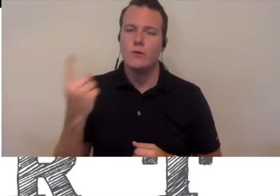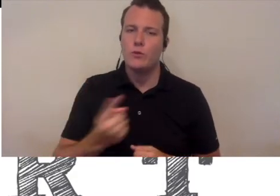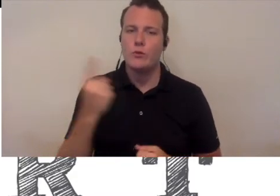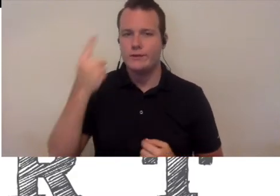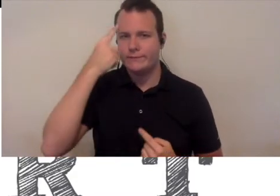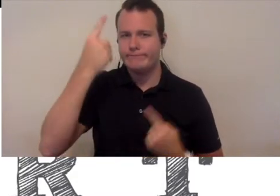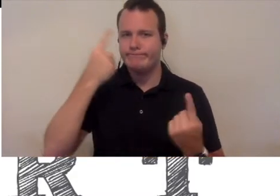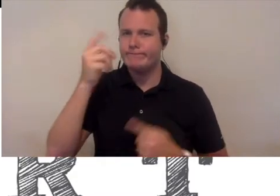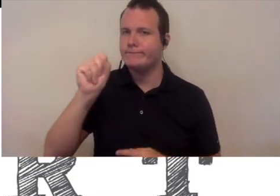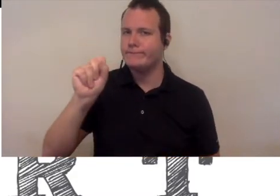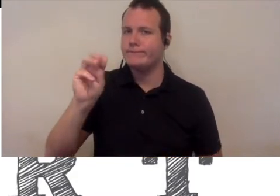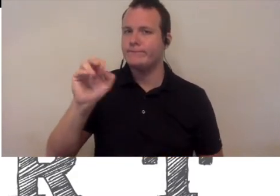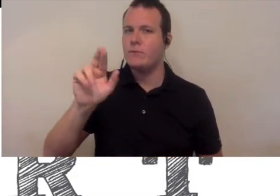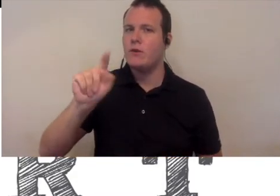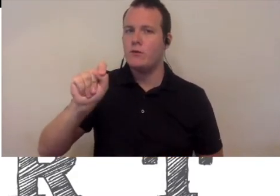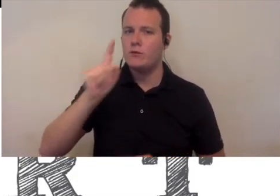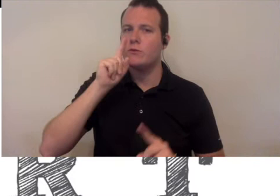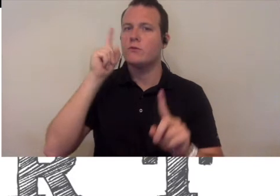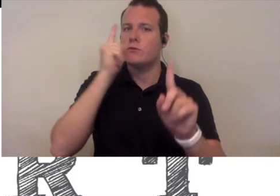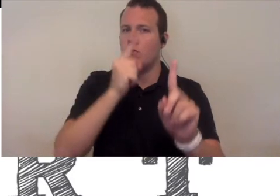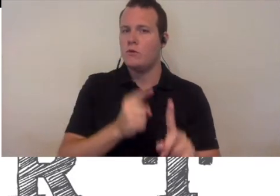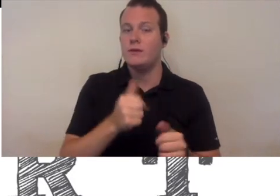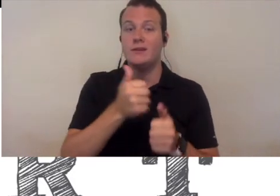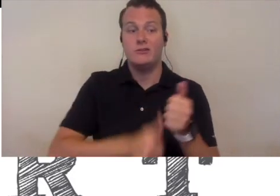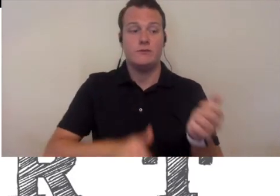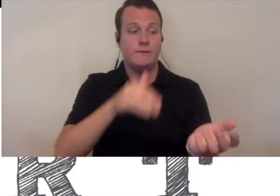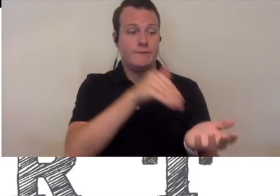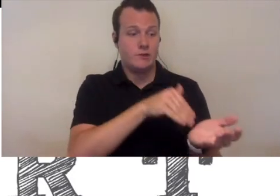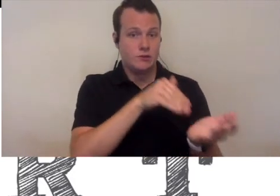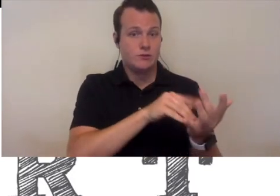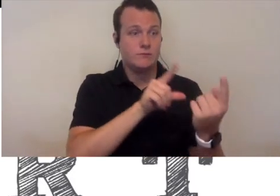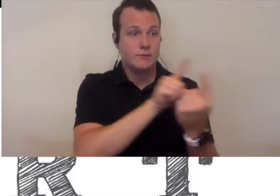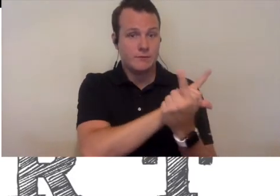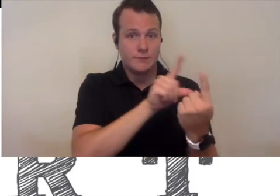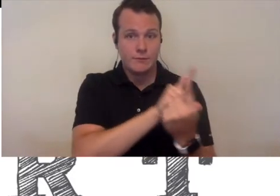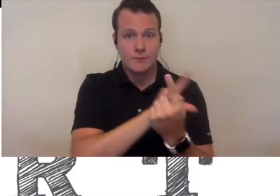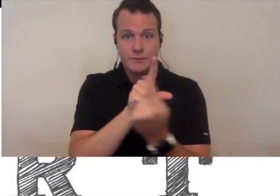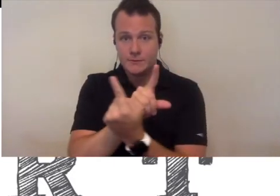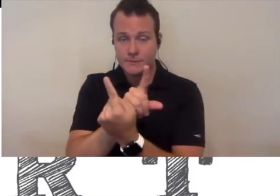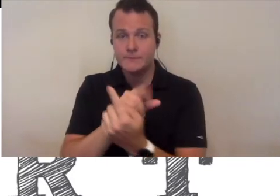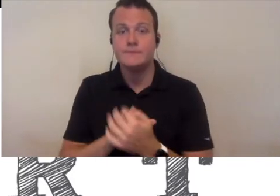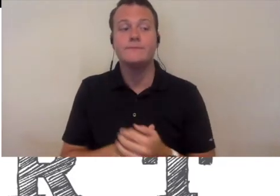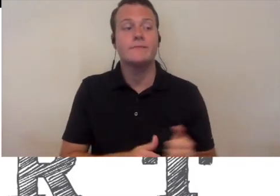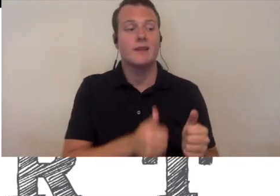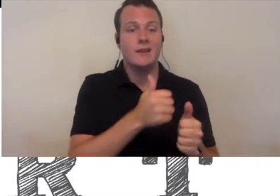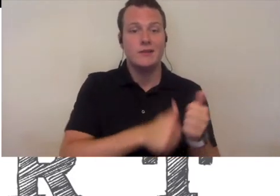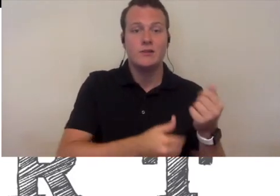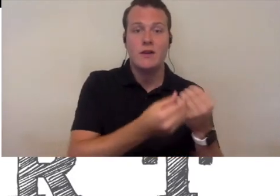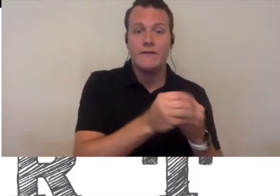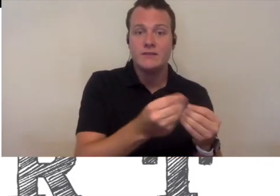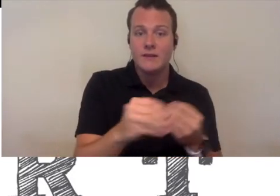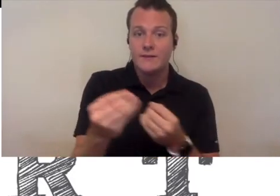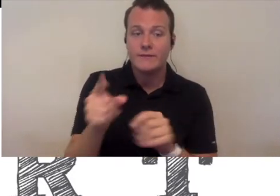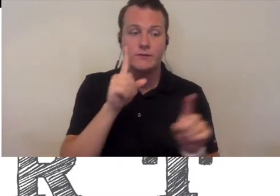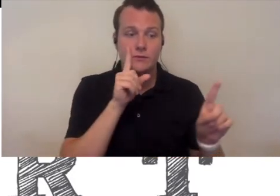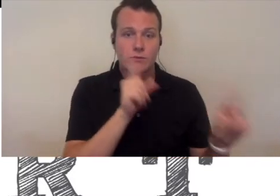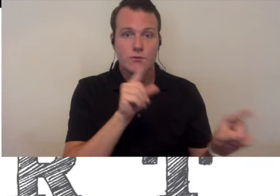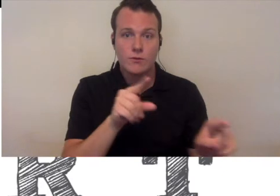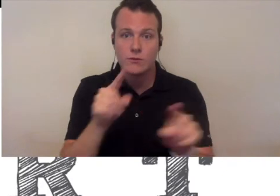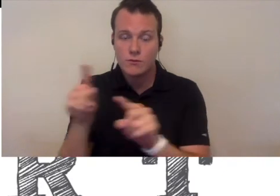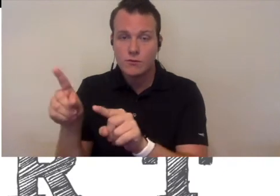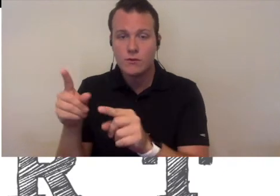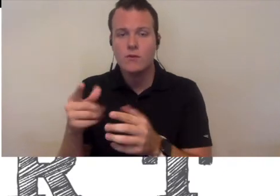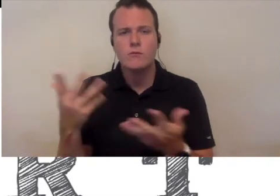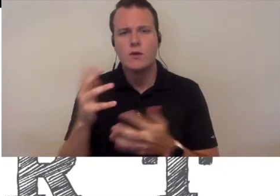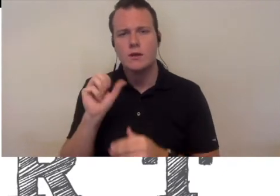goals with each physician that you visit and with each office visit you go to. What is that SMART goal that